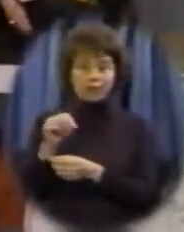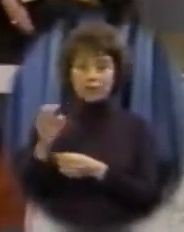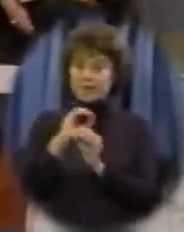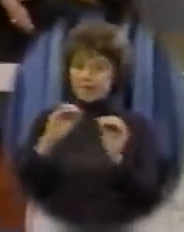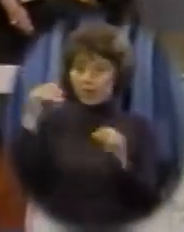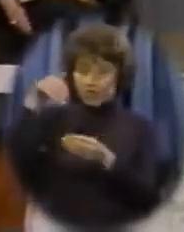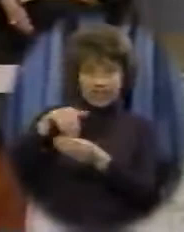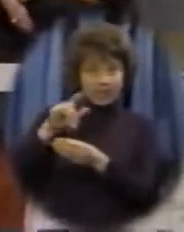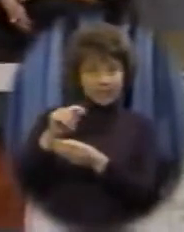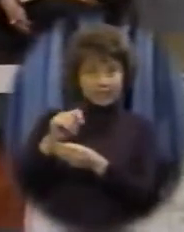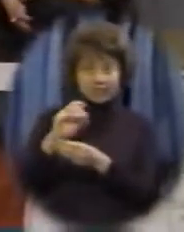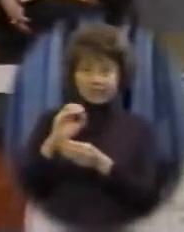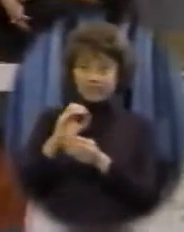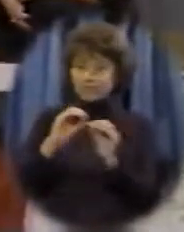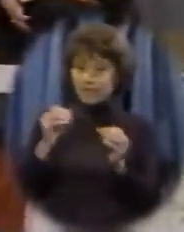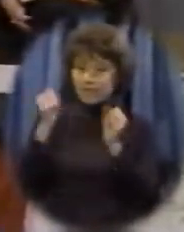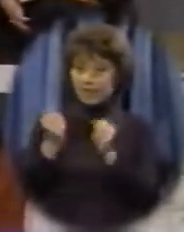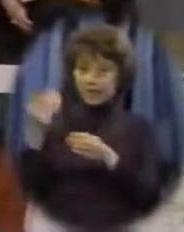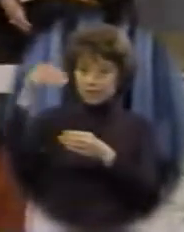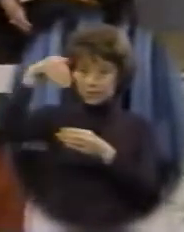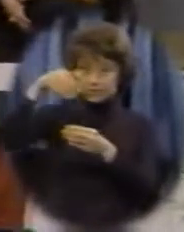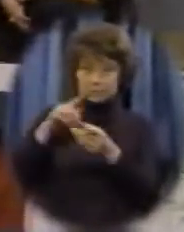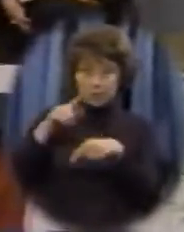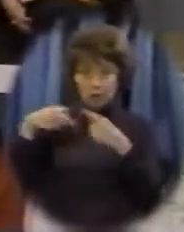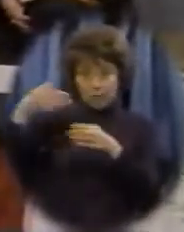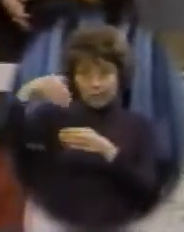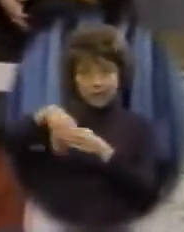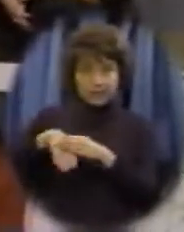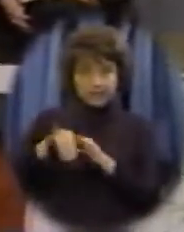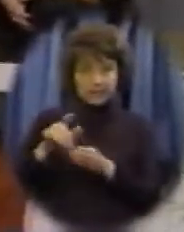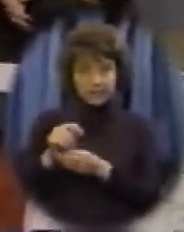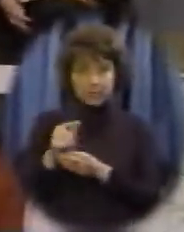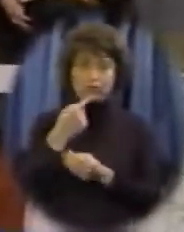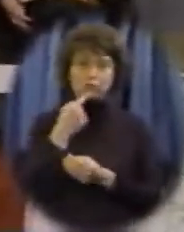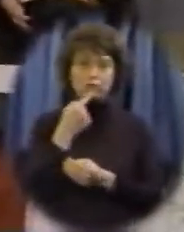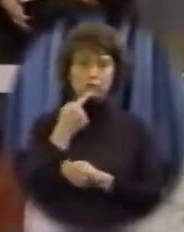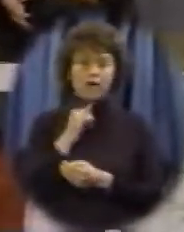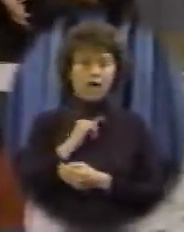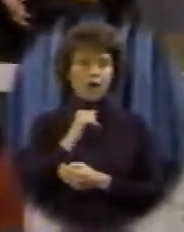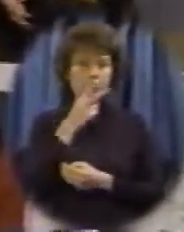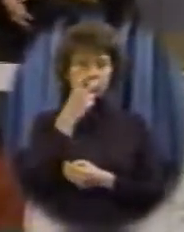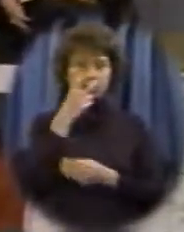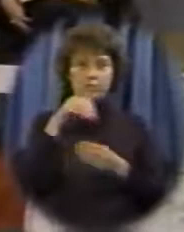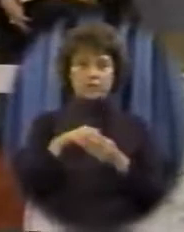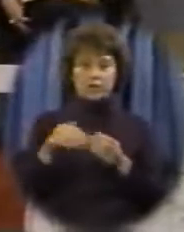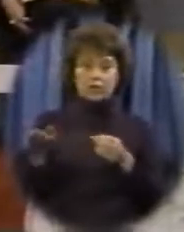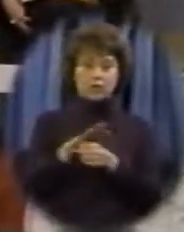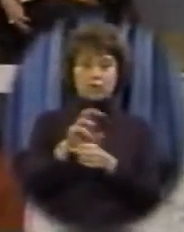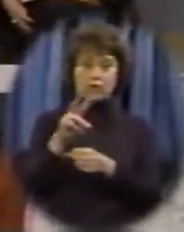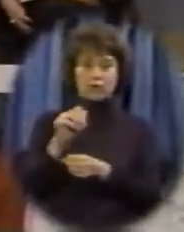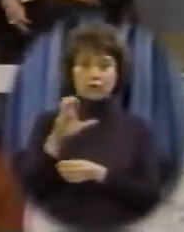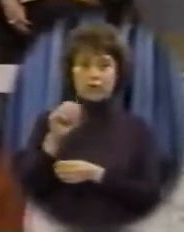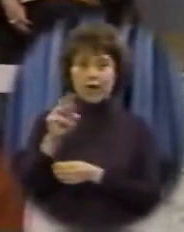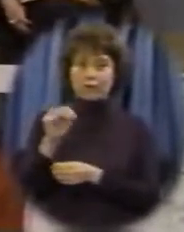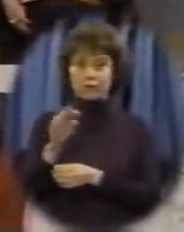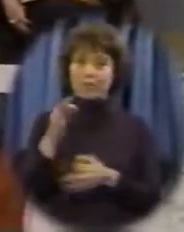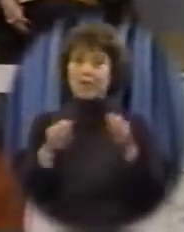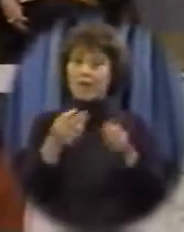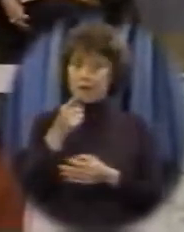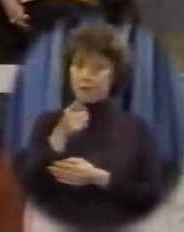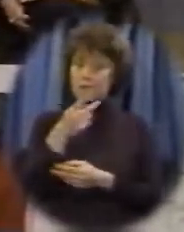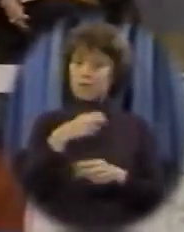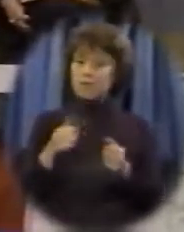get in it. You see, I don't believe in a complete vacuum. Honey, if you'd followed me over the world for 60 years and looked into the faces of a lot of things I've